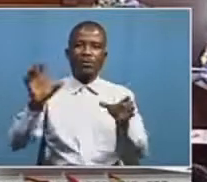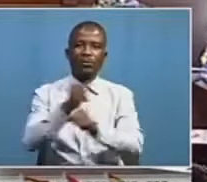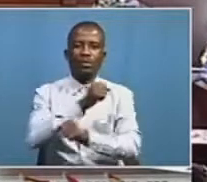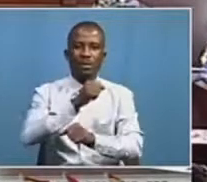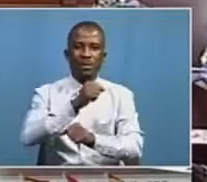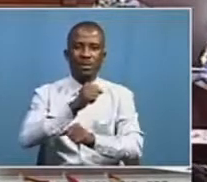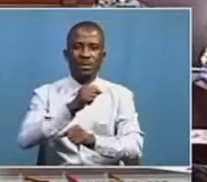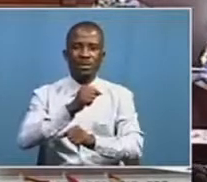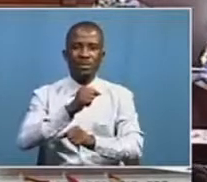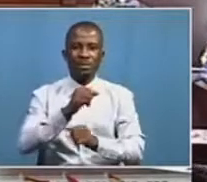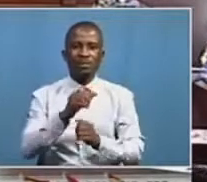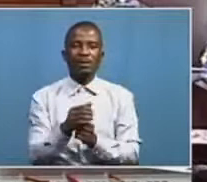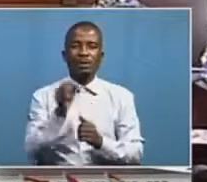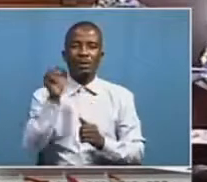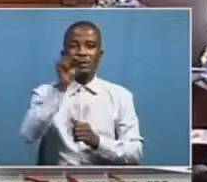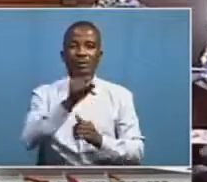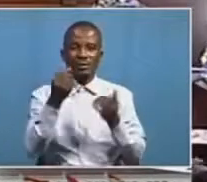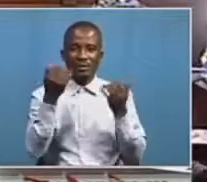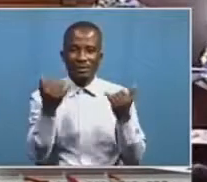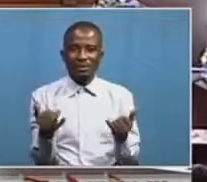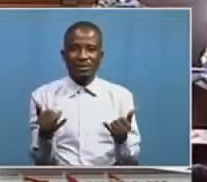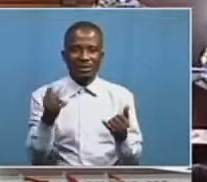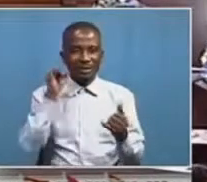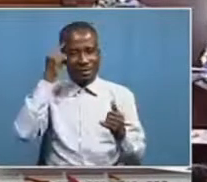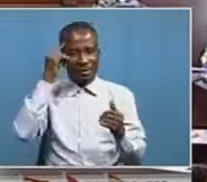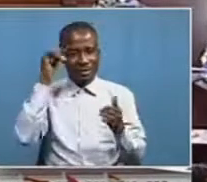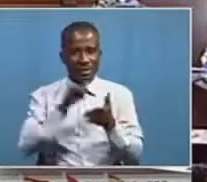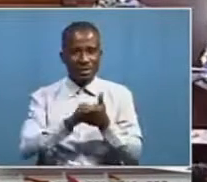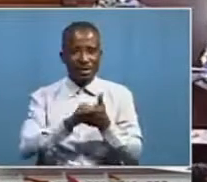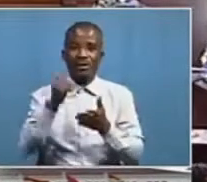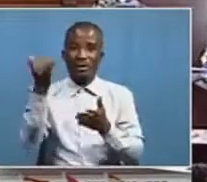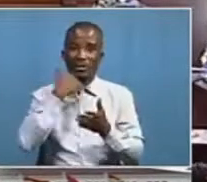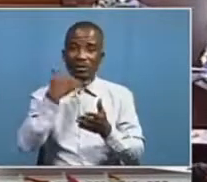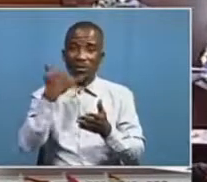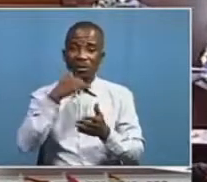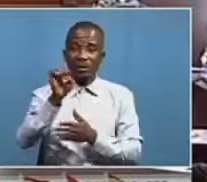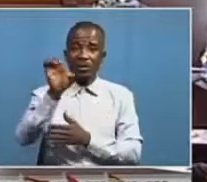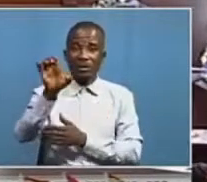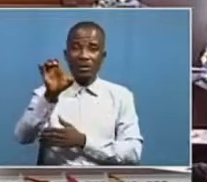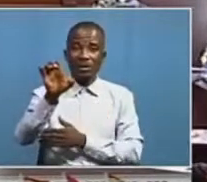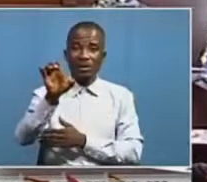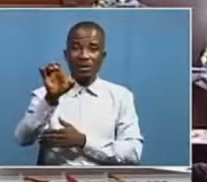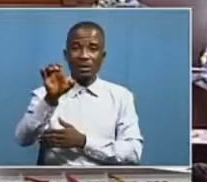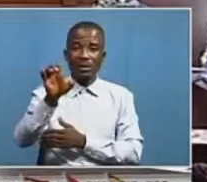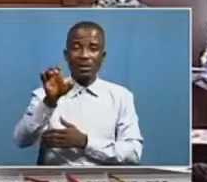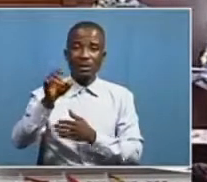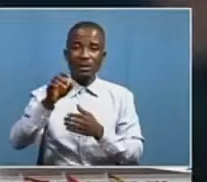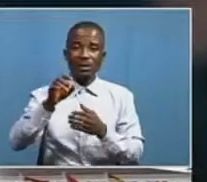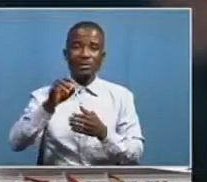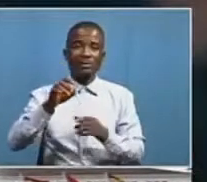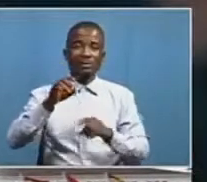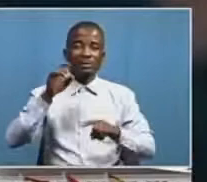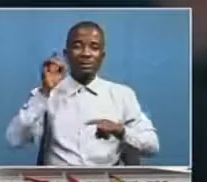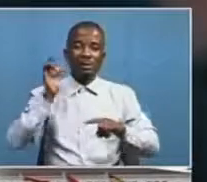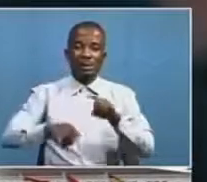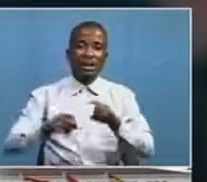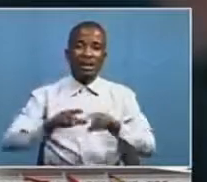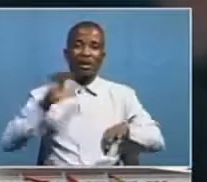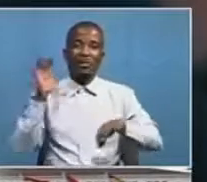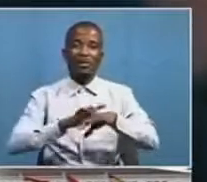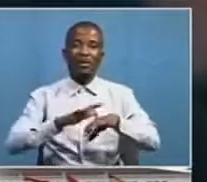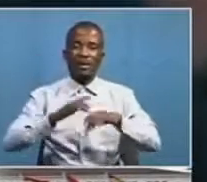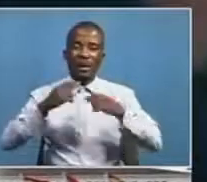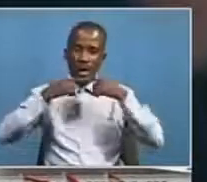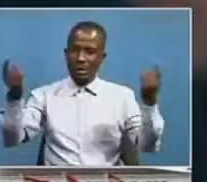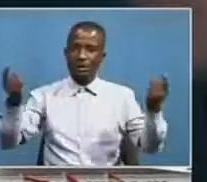voters. We therefore think that the error committed by the chairperson of the first respondent cannot void the declaration, which